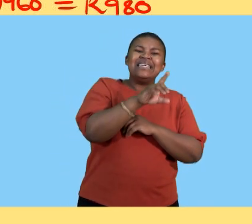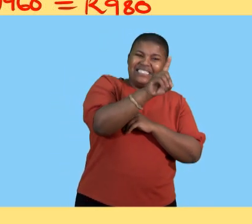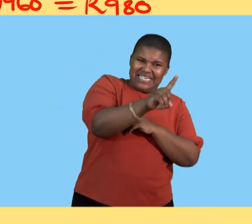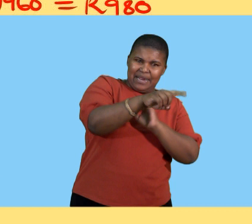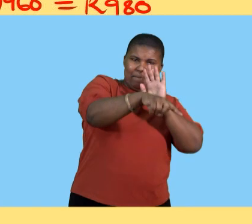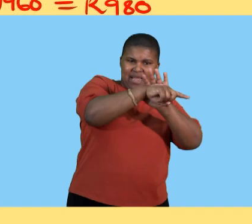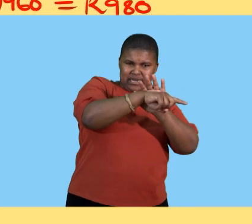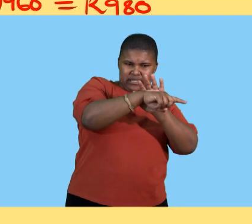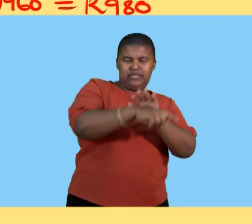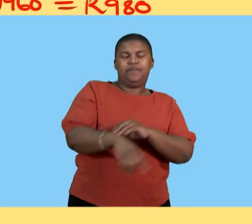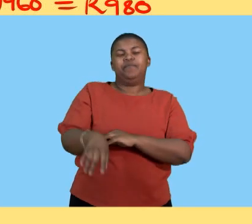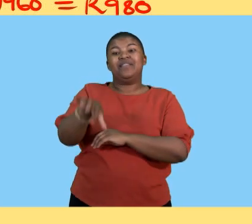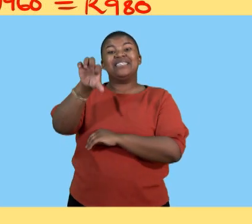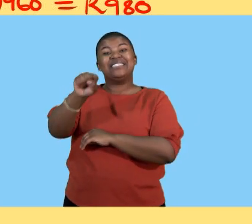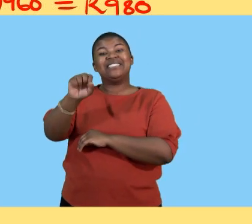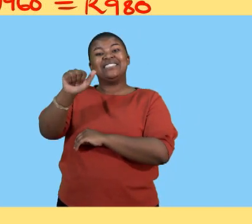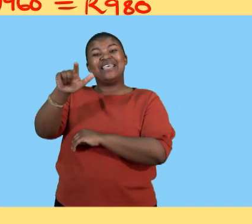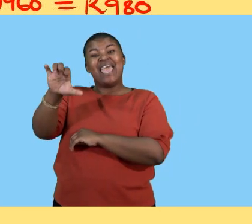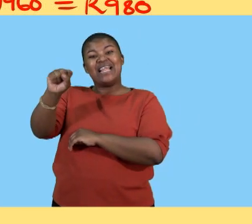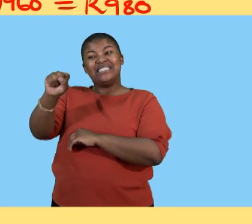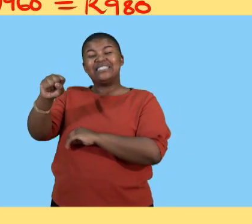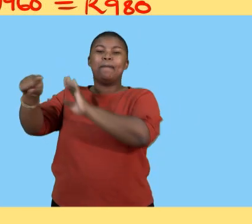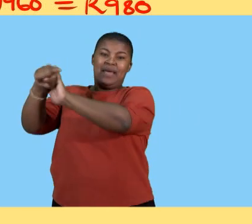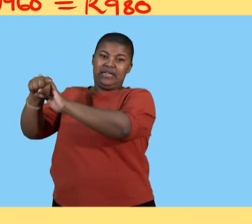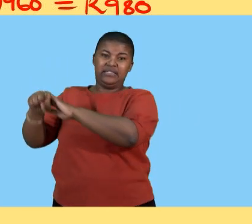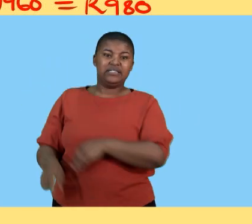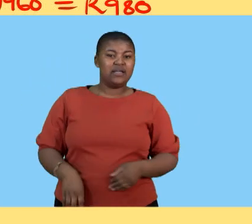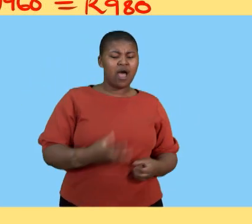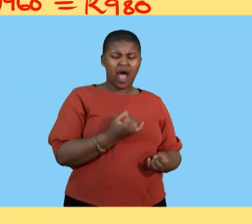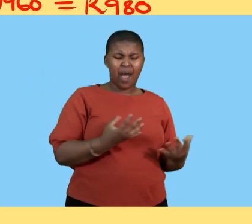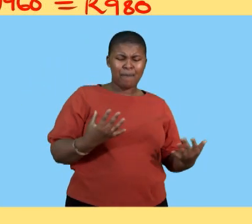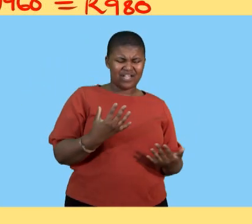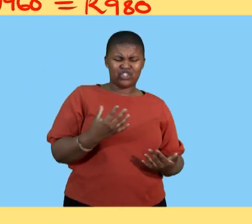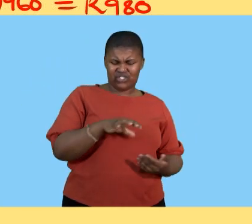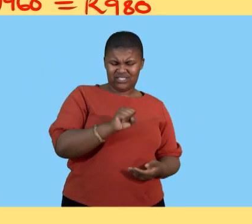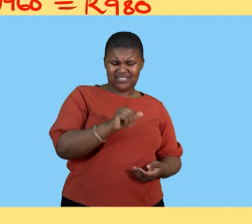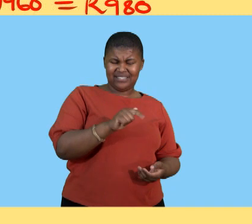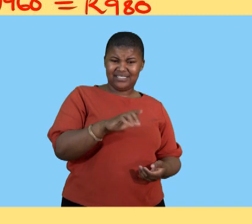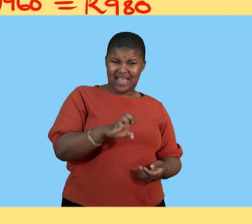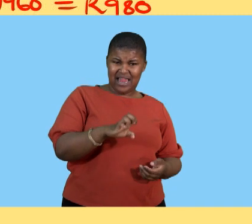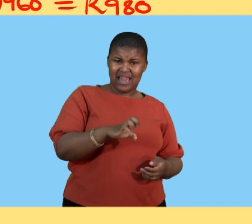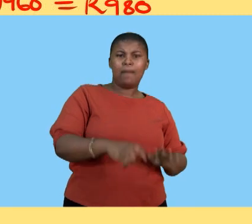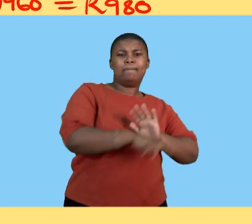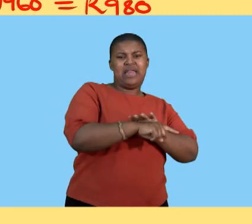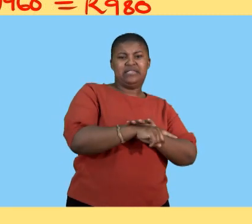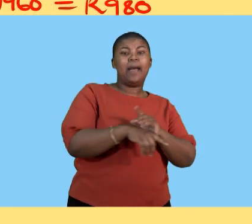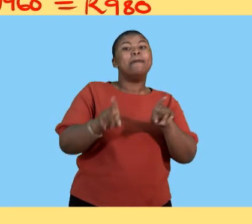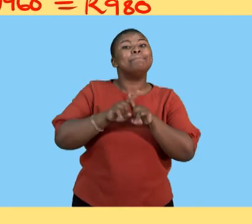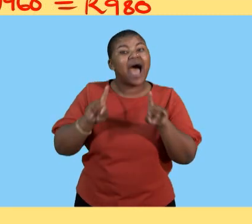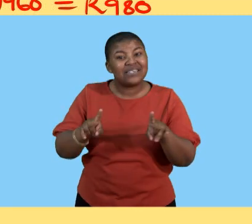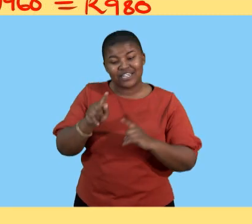we go to the sales, it will be minus. When we go to cost of sales, it will be minus. When we go to trading stock, it will be